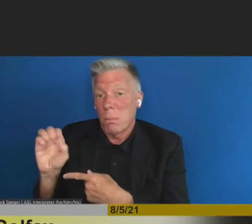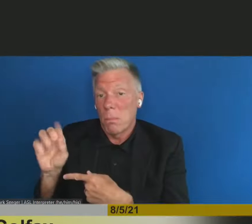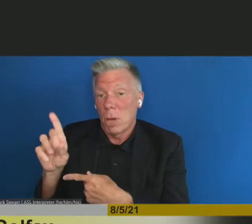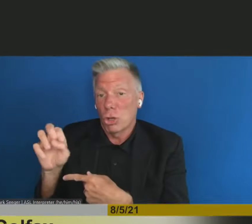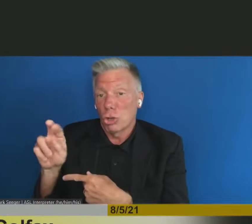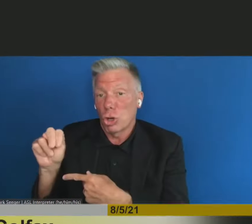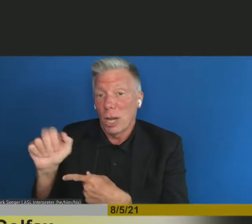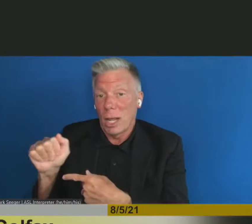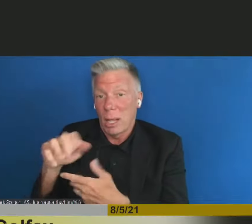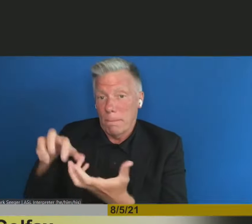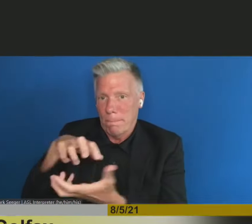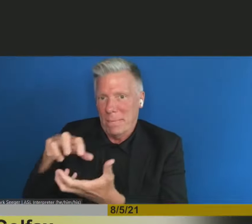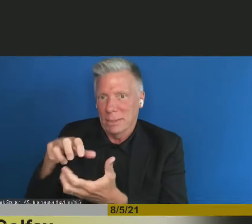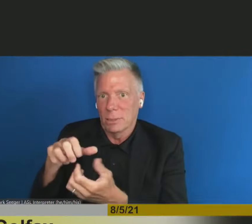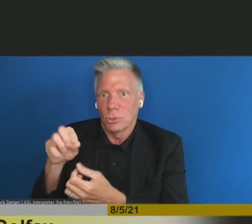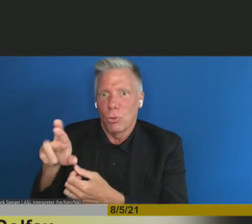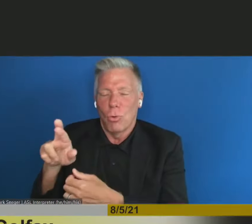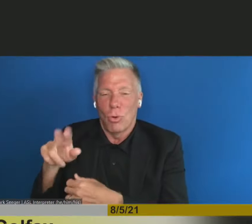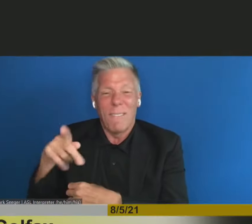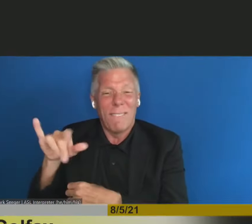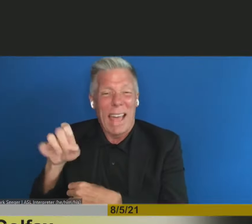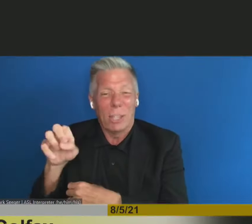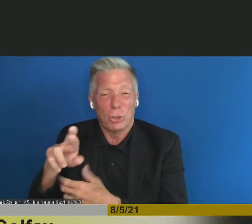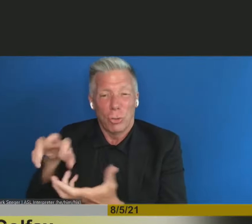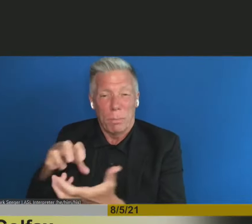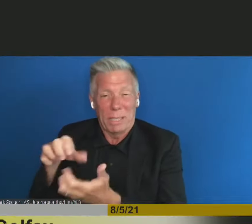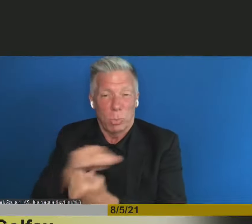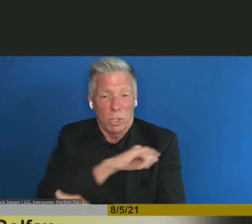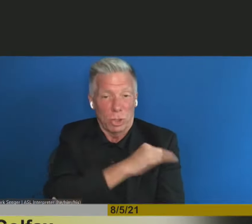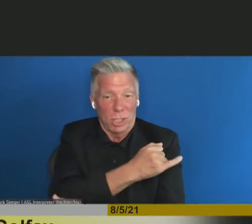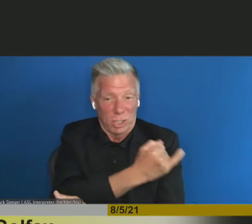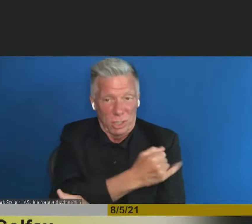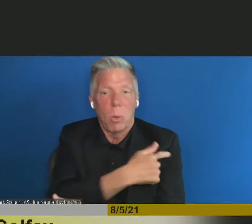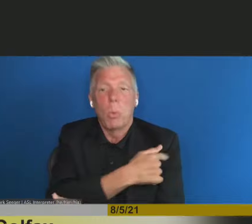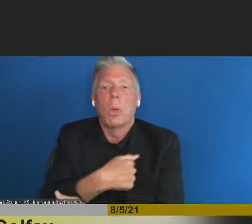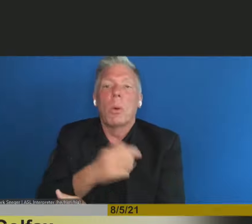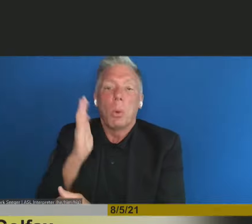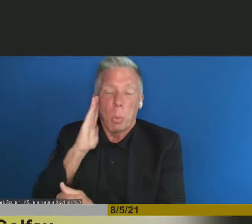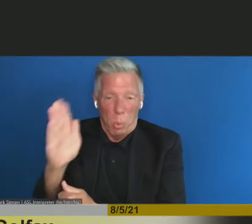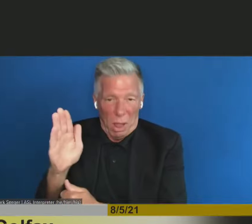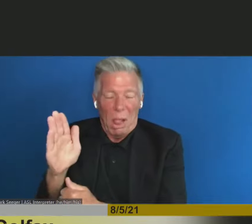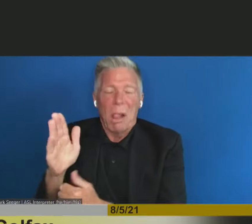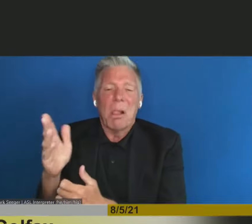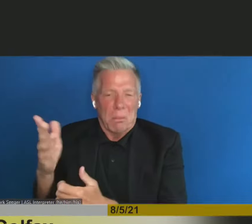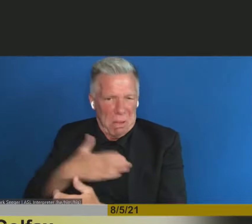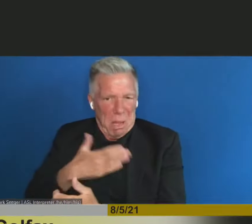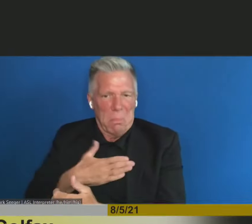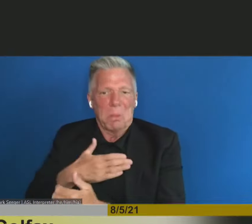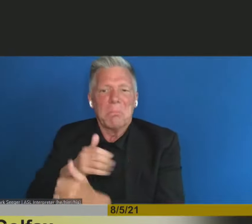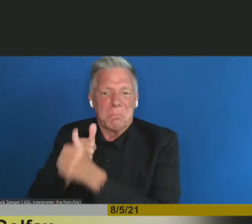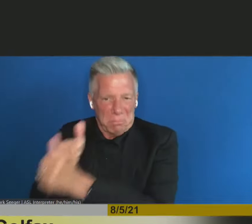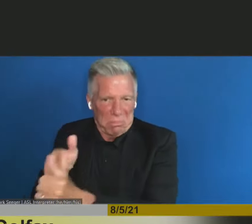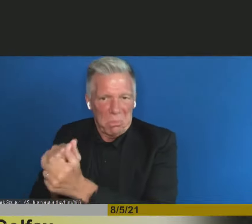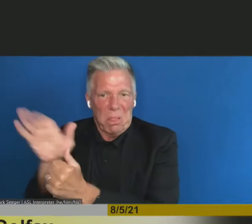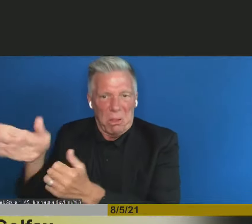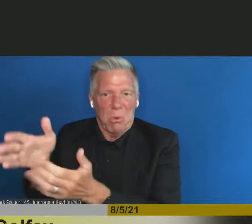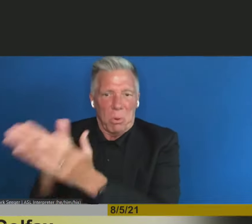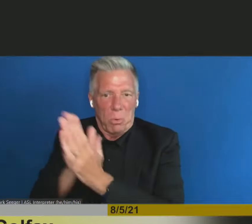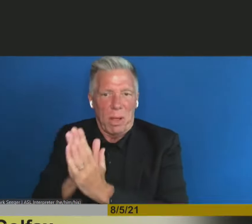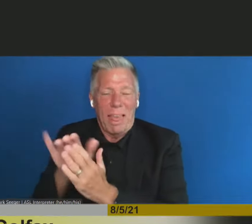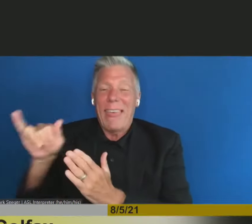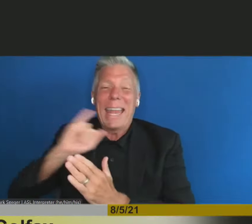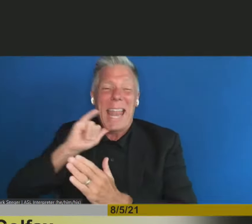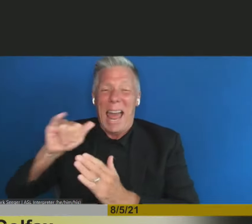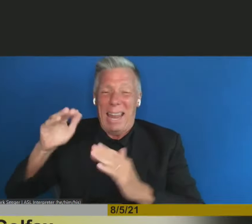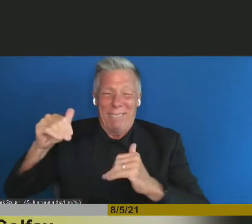But it hasn't been a change in our policy. But if people have talked to their healthcare provider and say, I'd